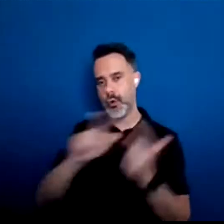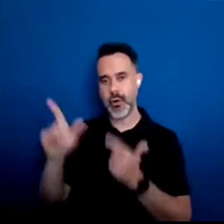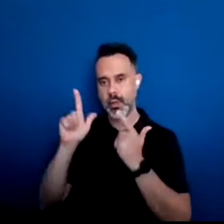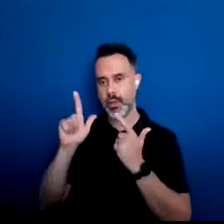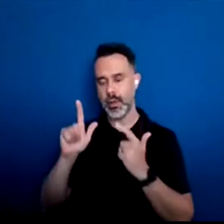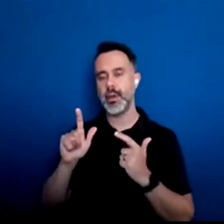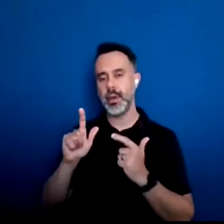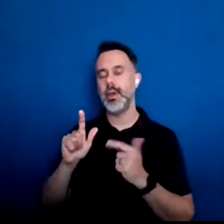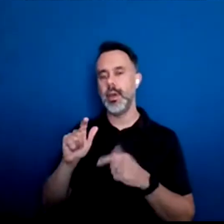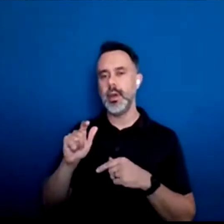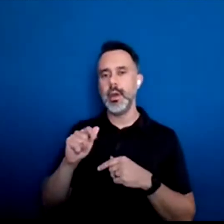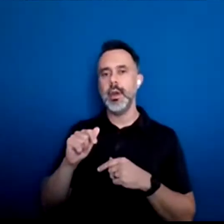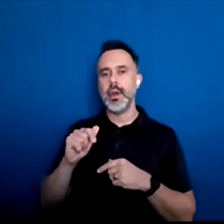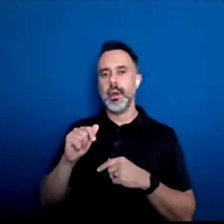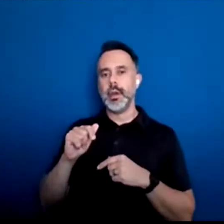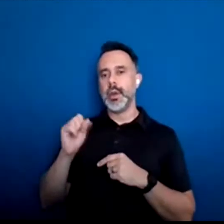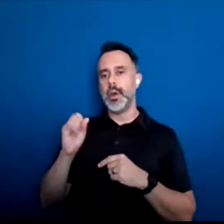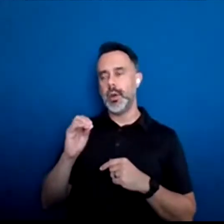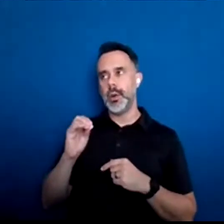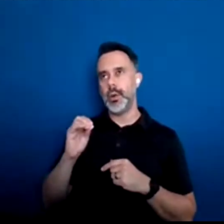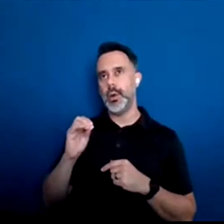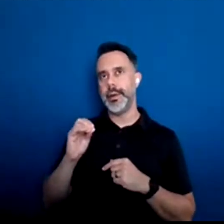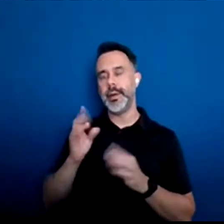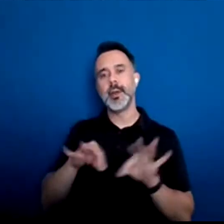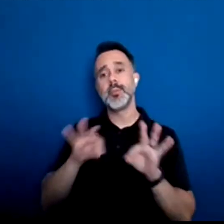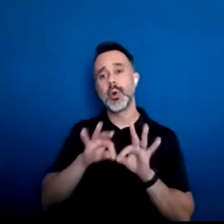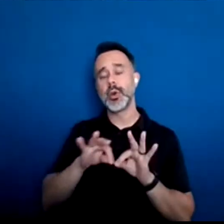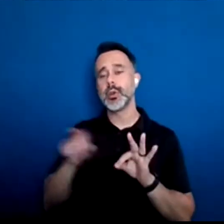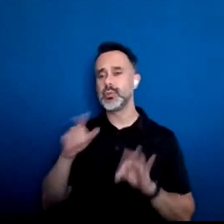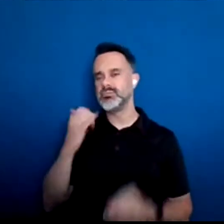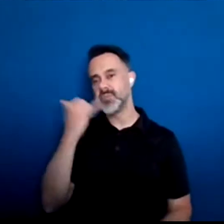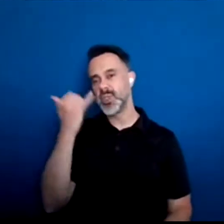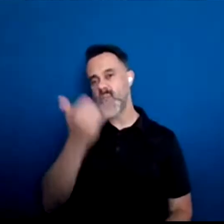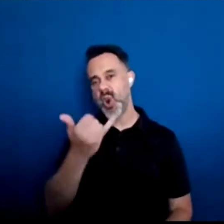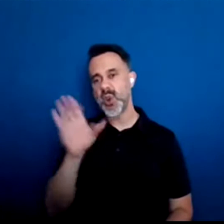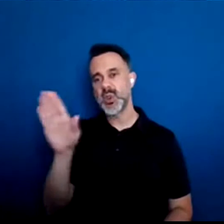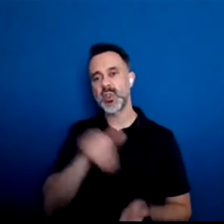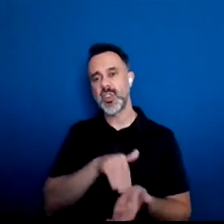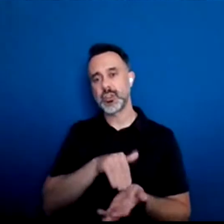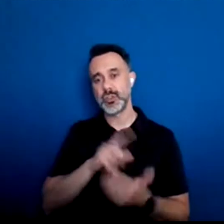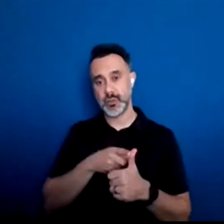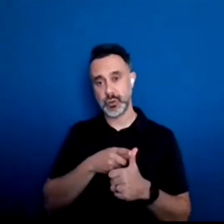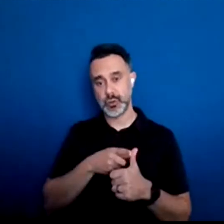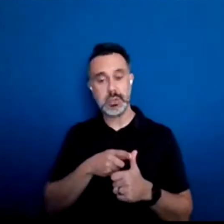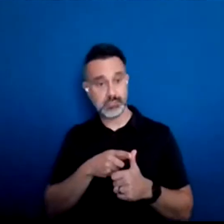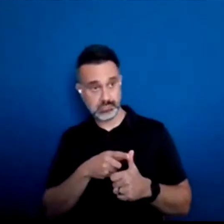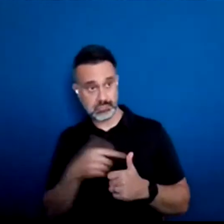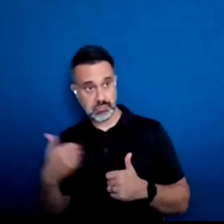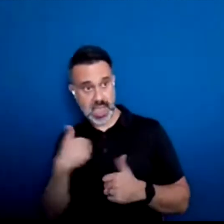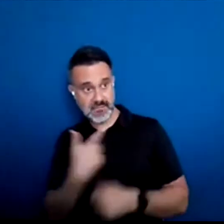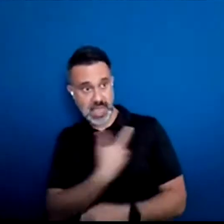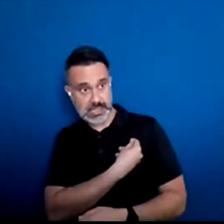I think the important thing would be to call first and find out if your provider is carrying the vaccine. And if they are, then